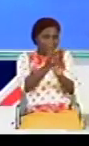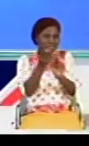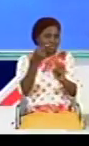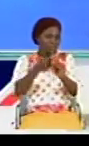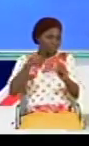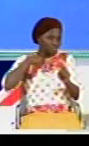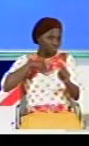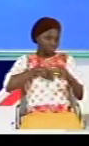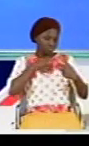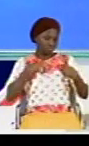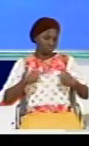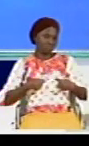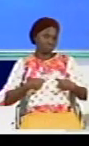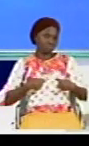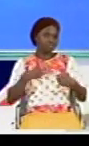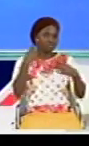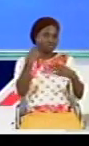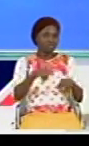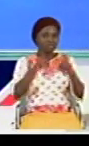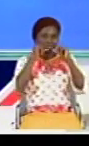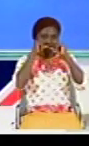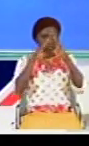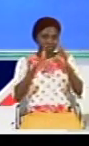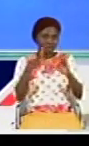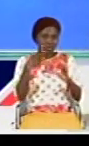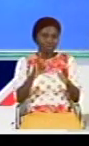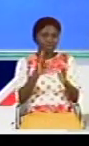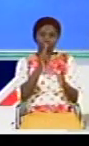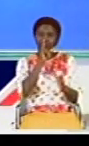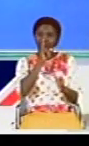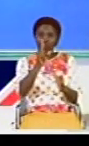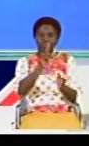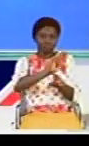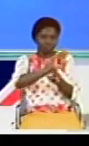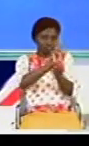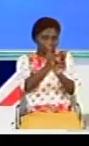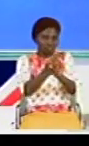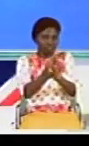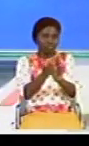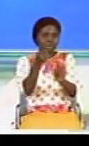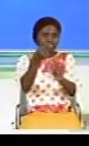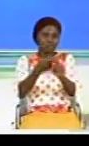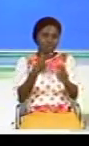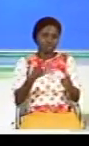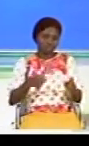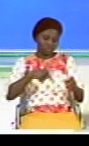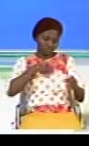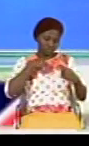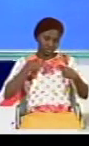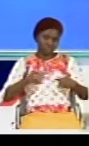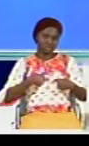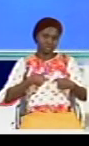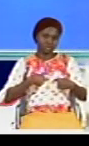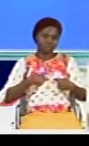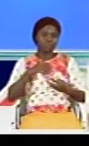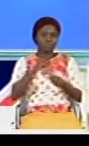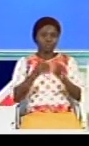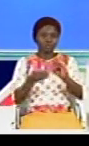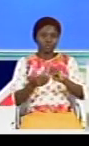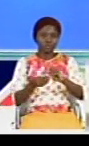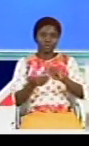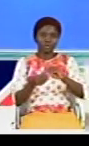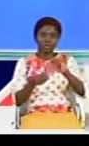The blessing of true repentance from the heart. Number three, the